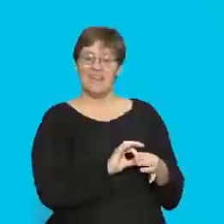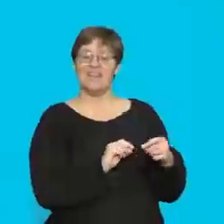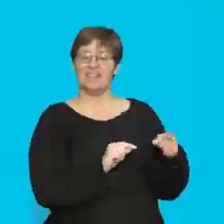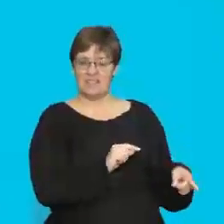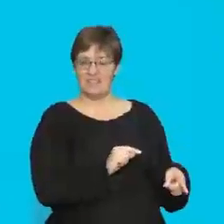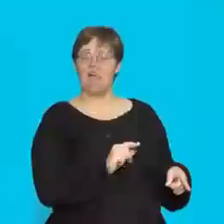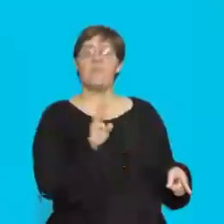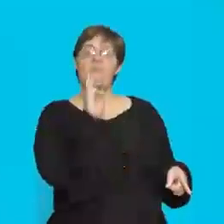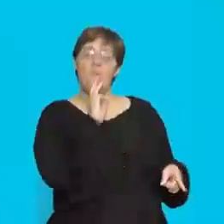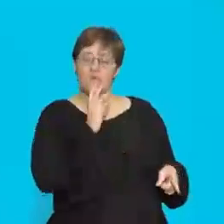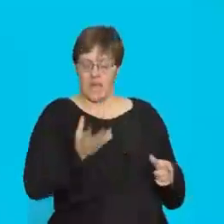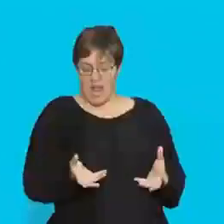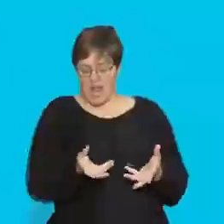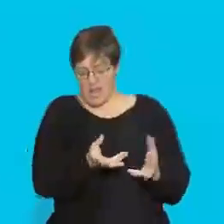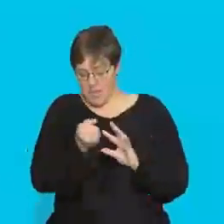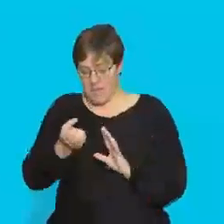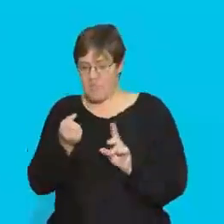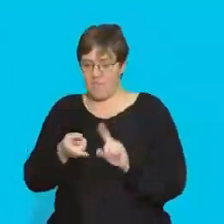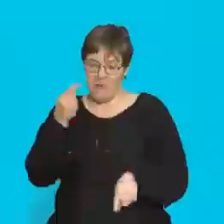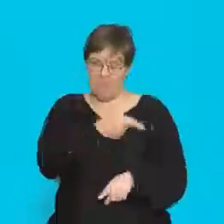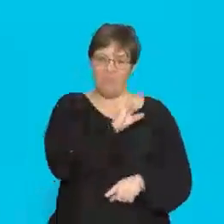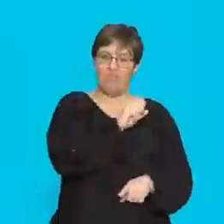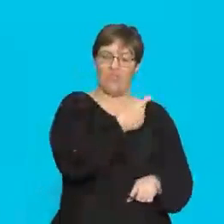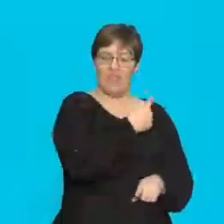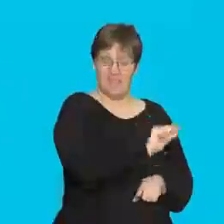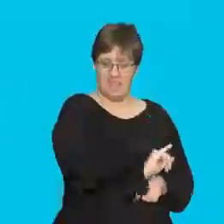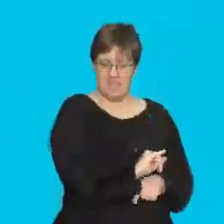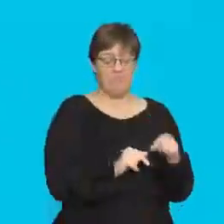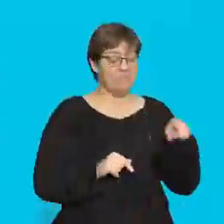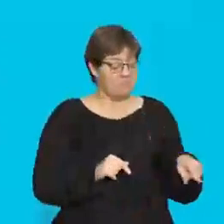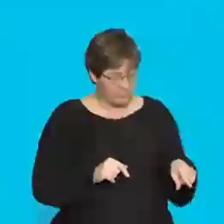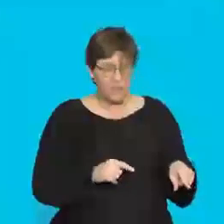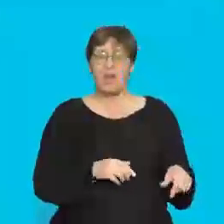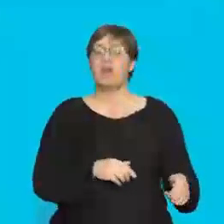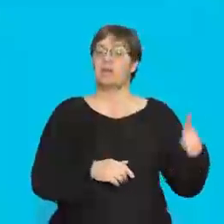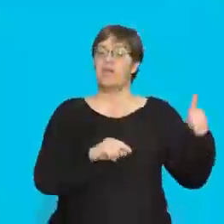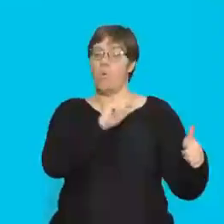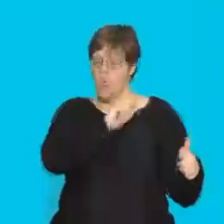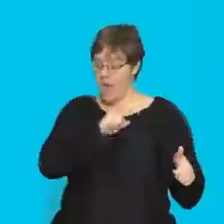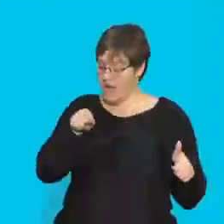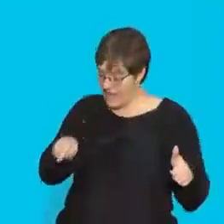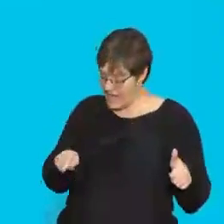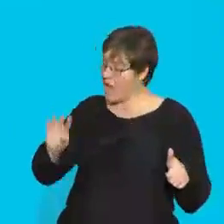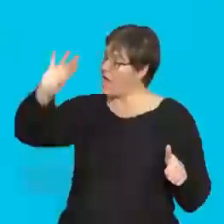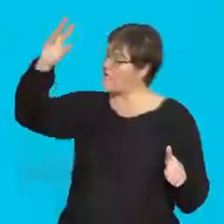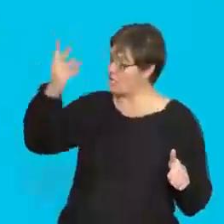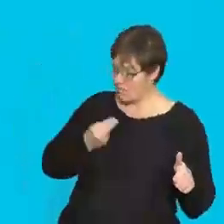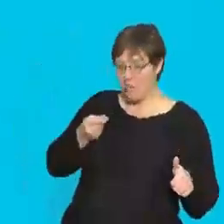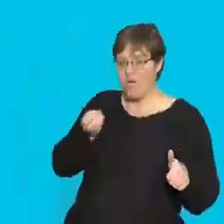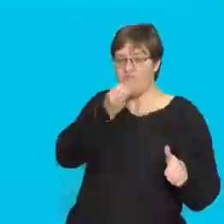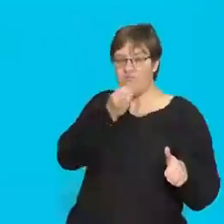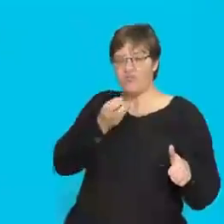onto substrate and it's getting water. The fungus is a thumbs up because it's getting organic